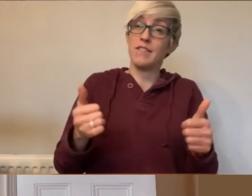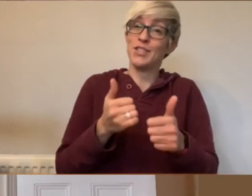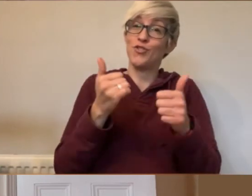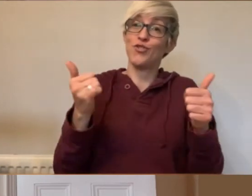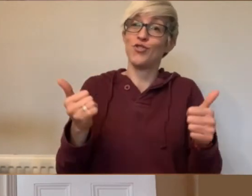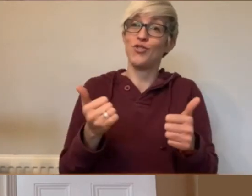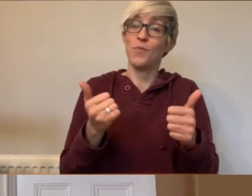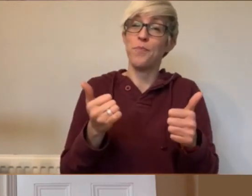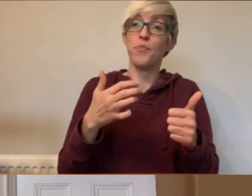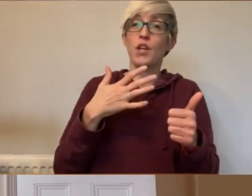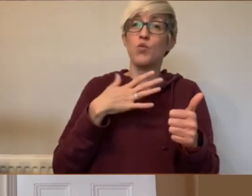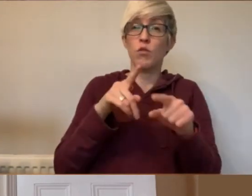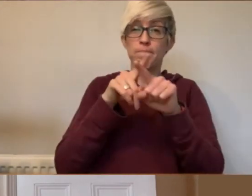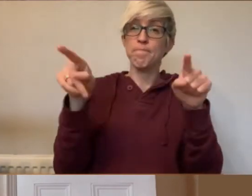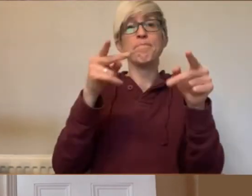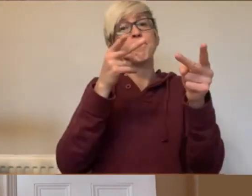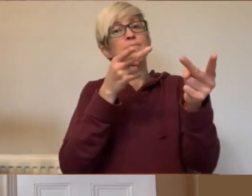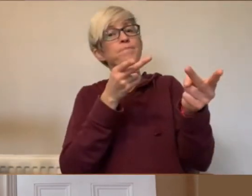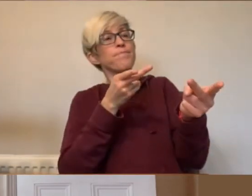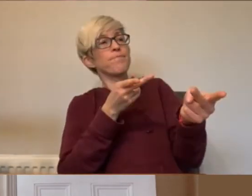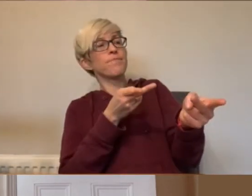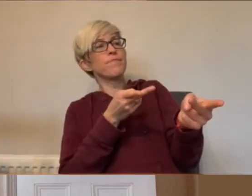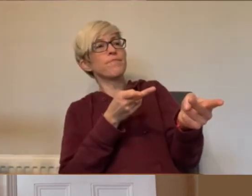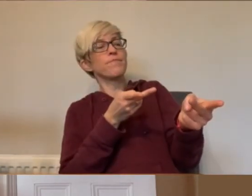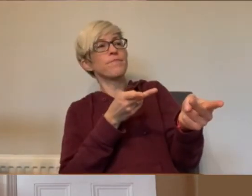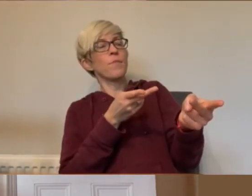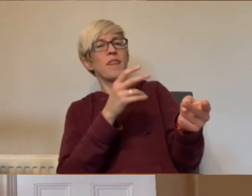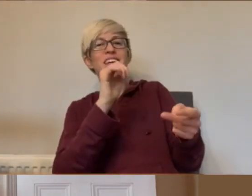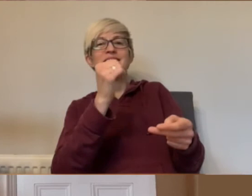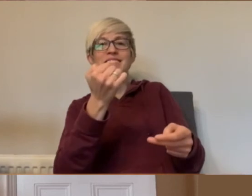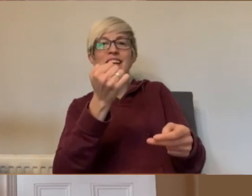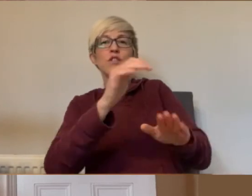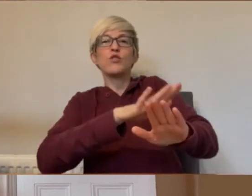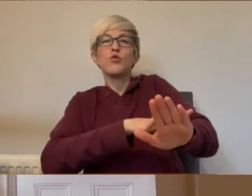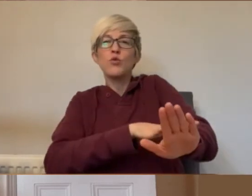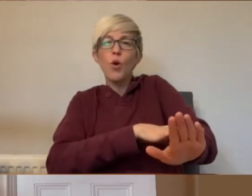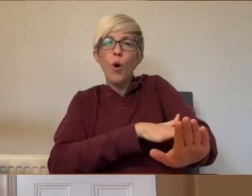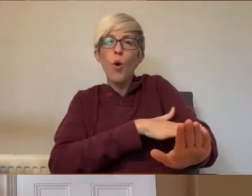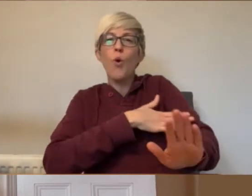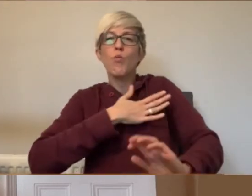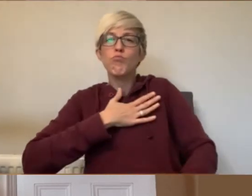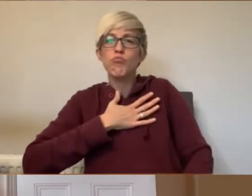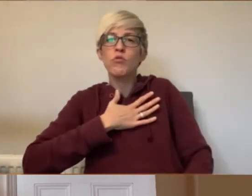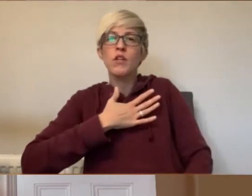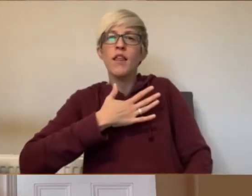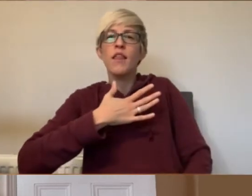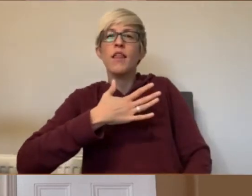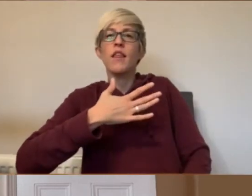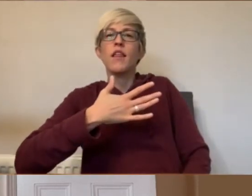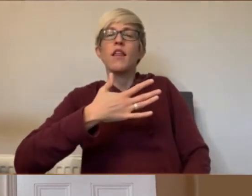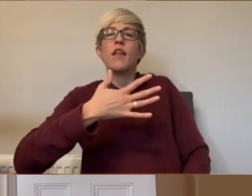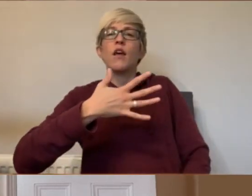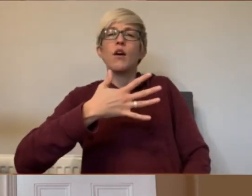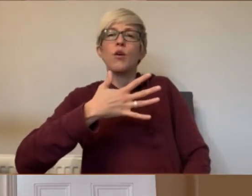So find that comfortable laying down position, and when you're there, 10 slow, steady breaths, as